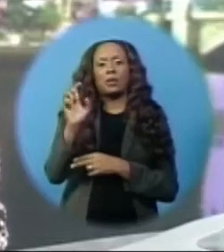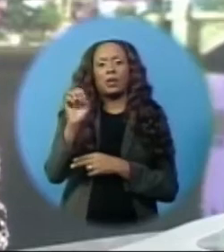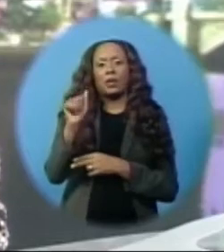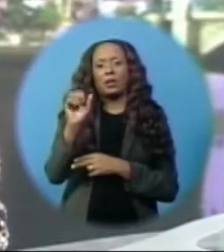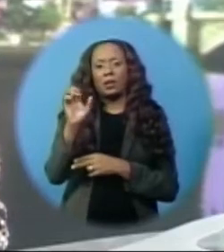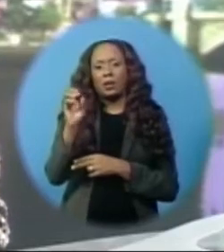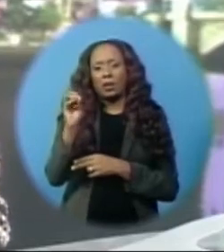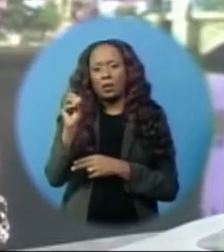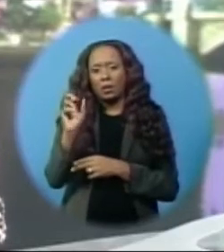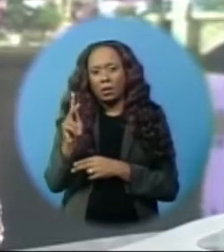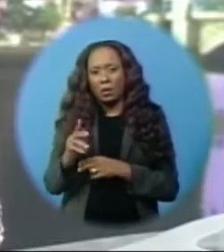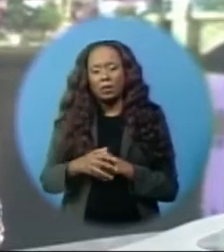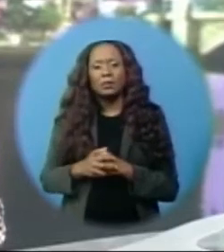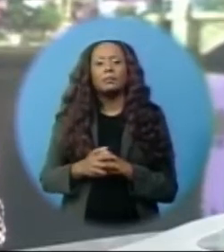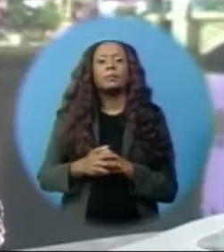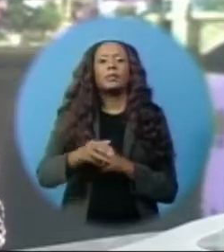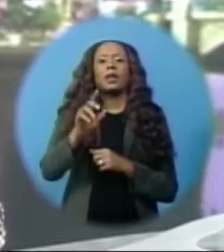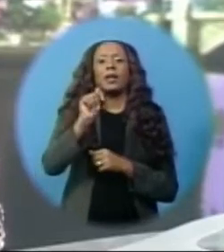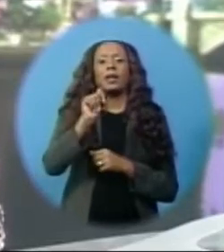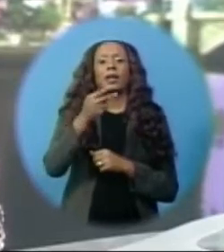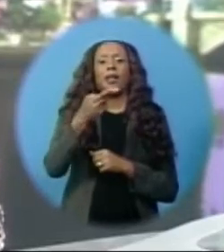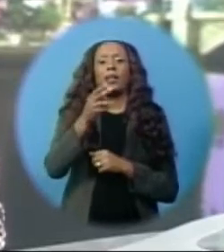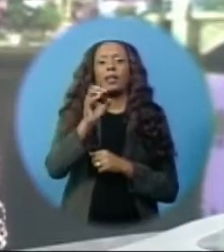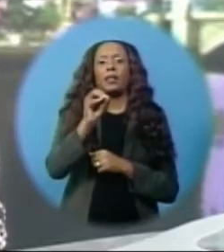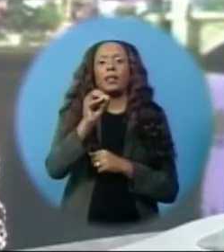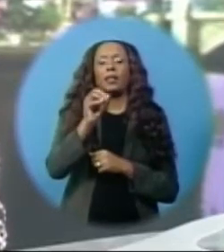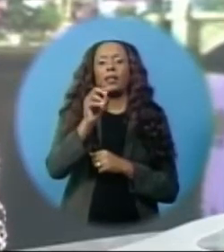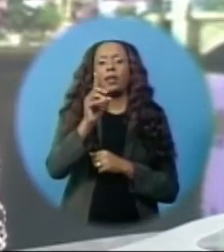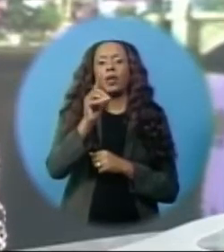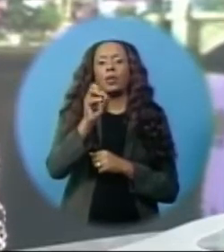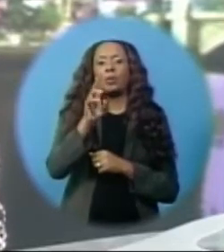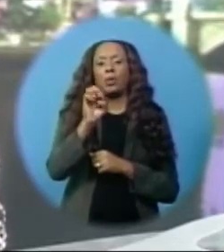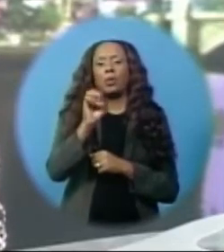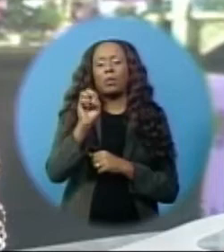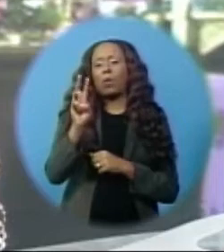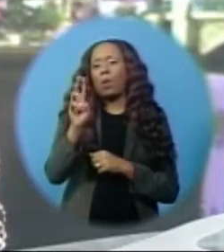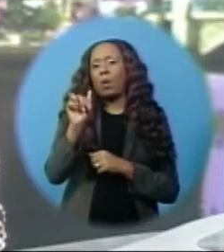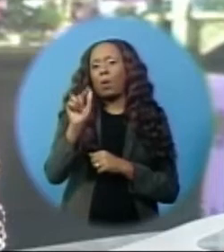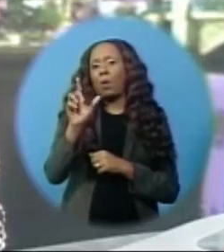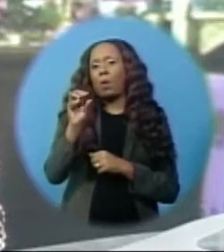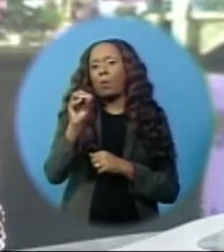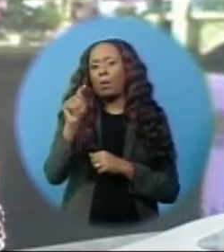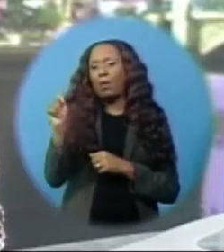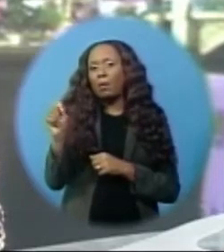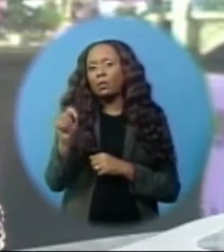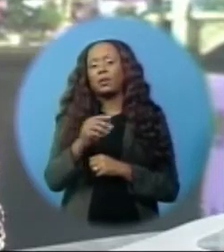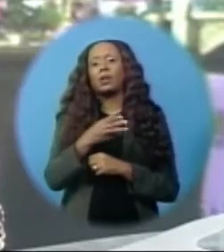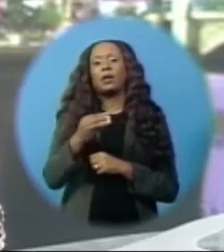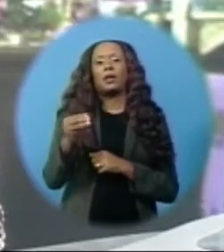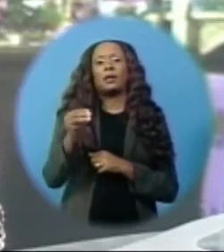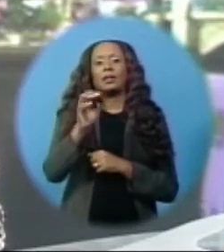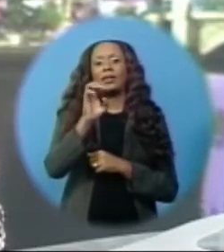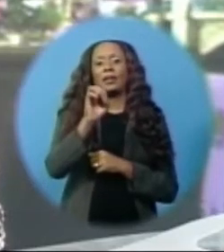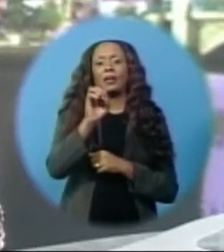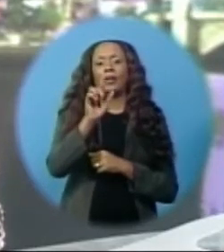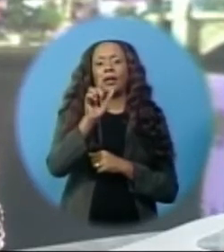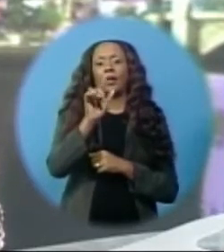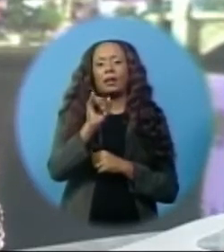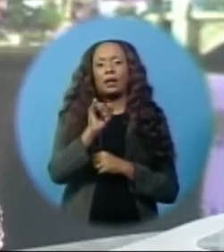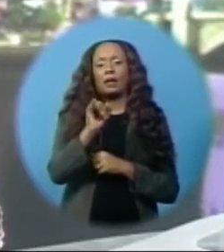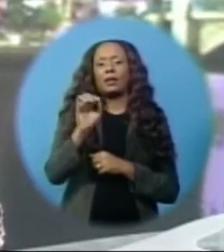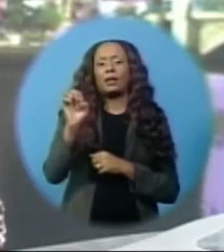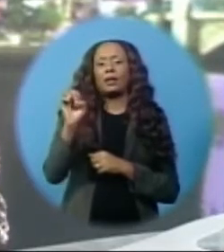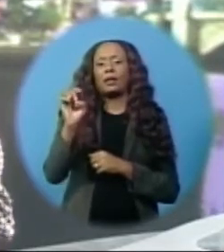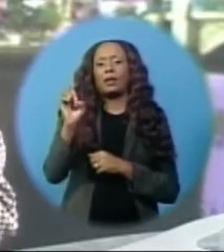late Theodore Walcott QC, former magistrate, and the late Eli Edwards, former public counsel in the Supreme